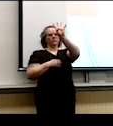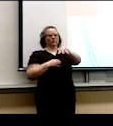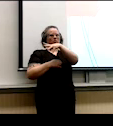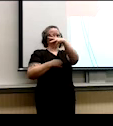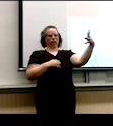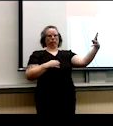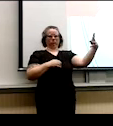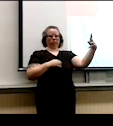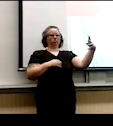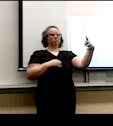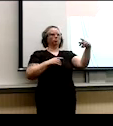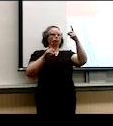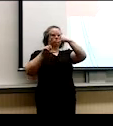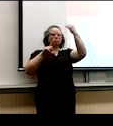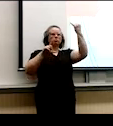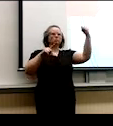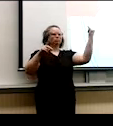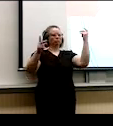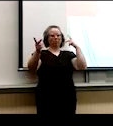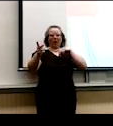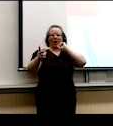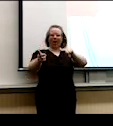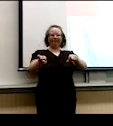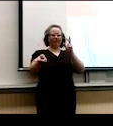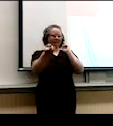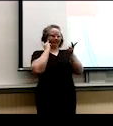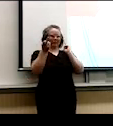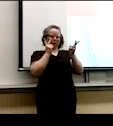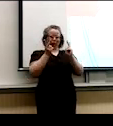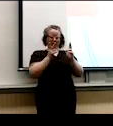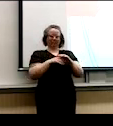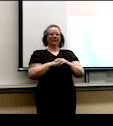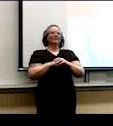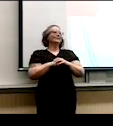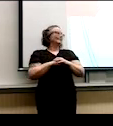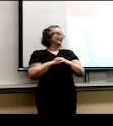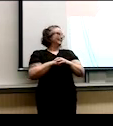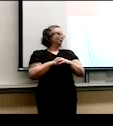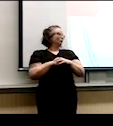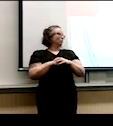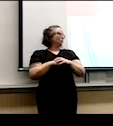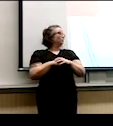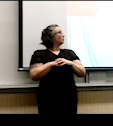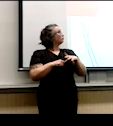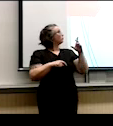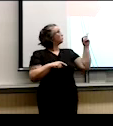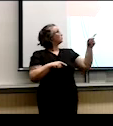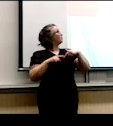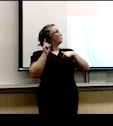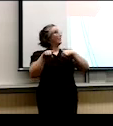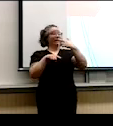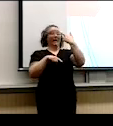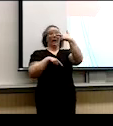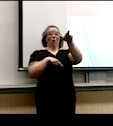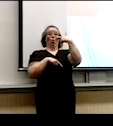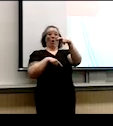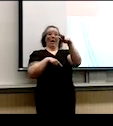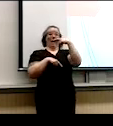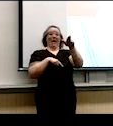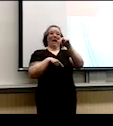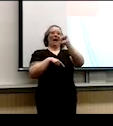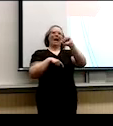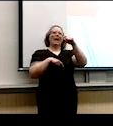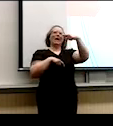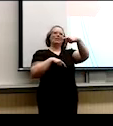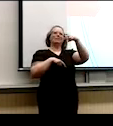visual. Here's the green is the ApoE4 allele. People with Down syndrome with